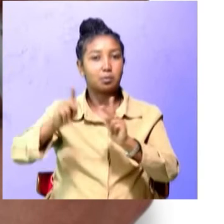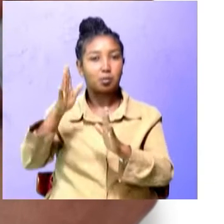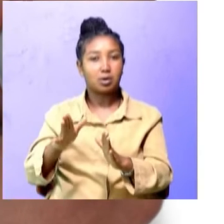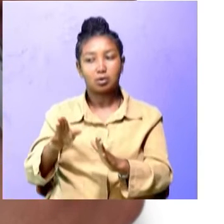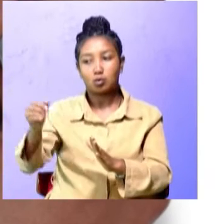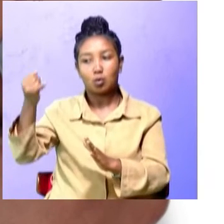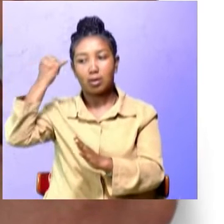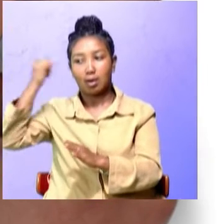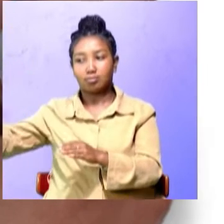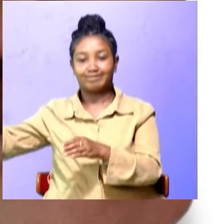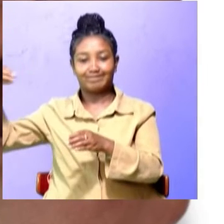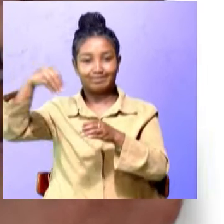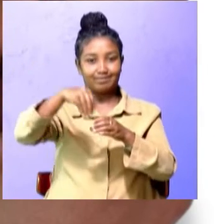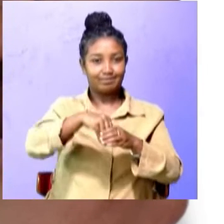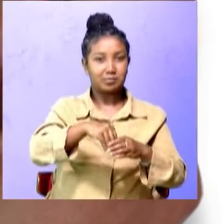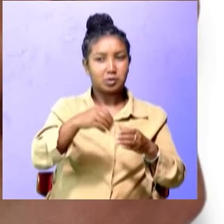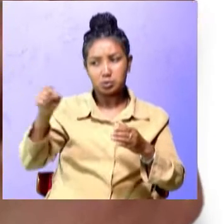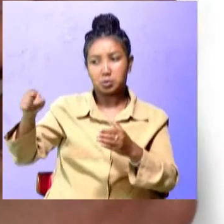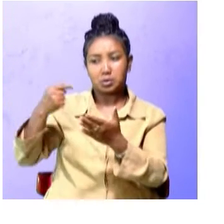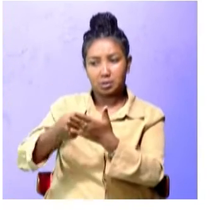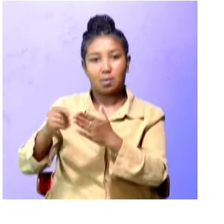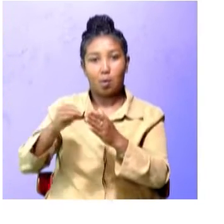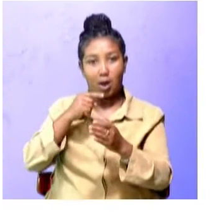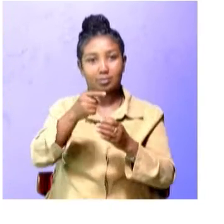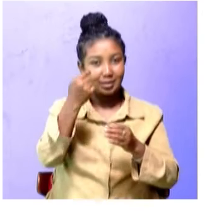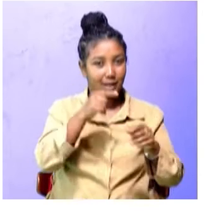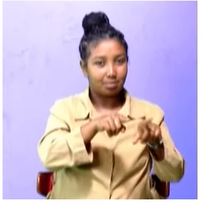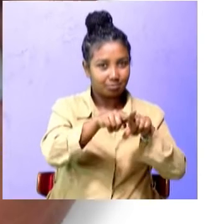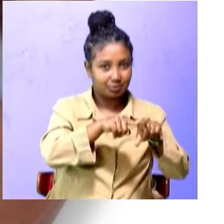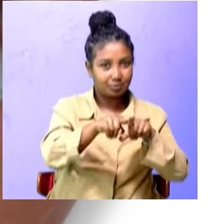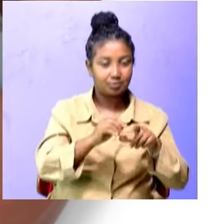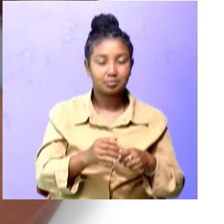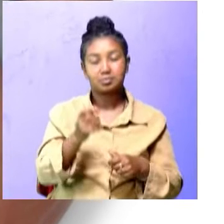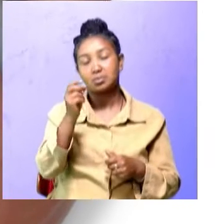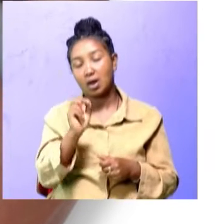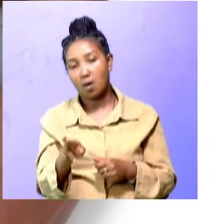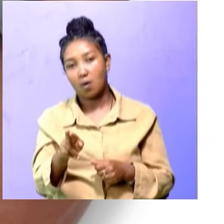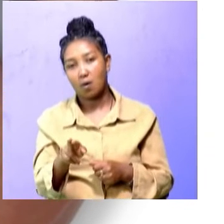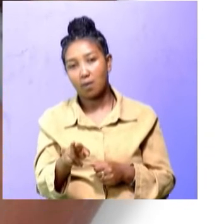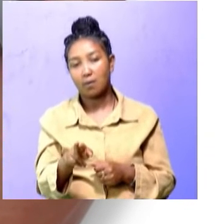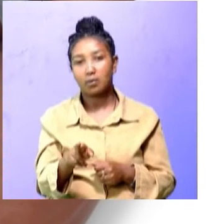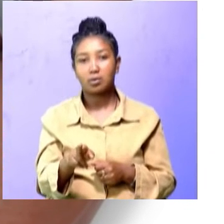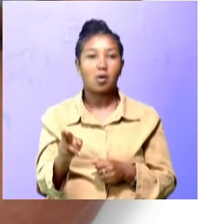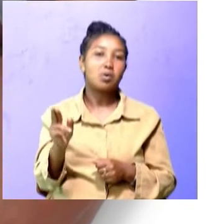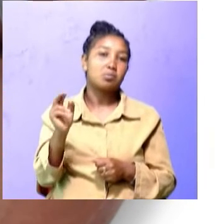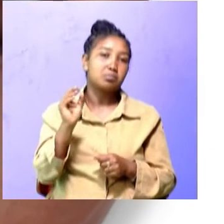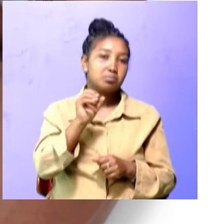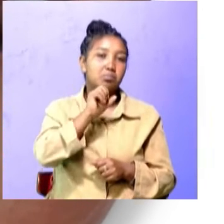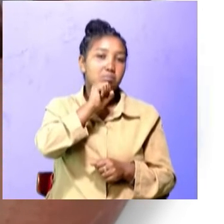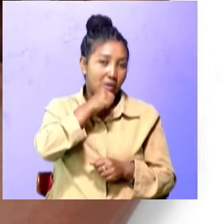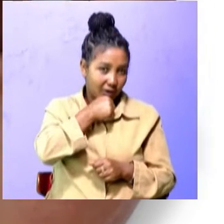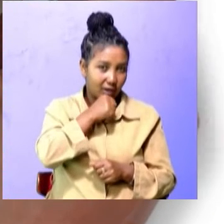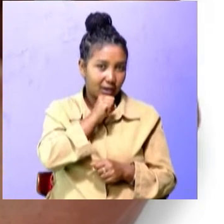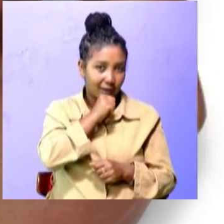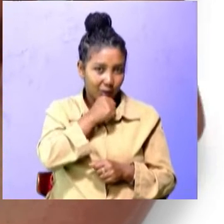or you can say the what elderly ones have said,